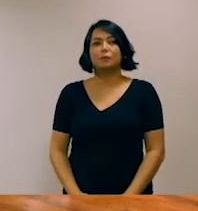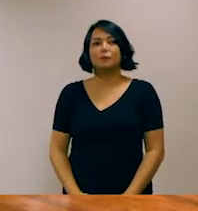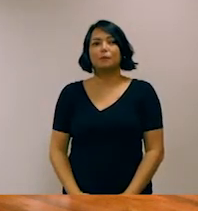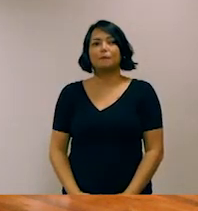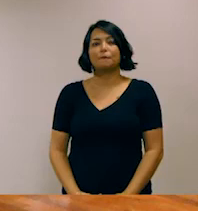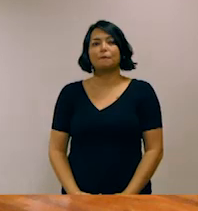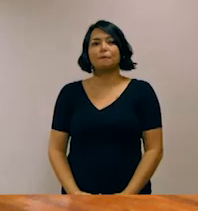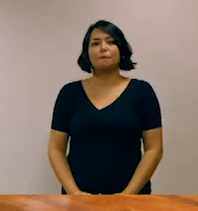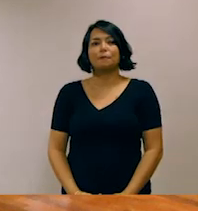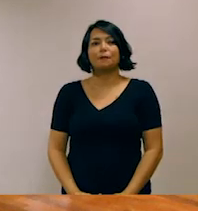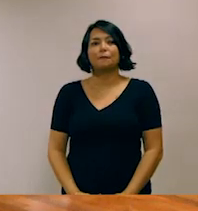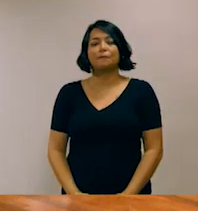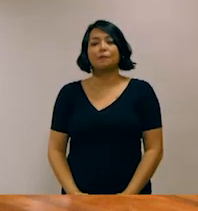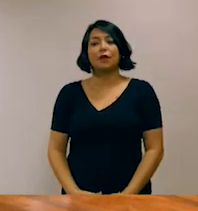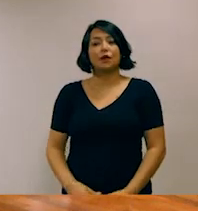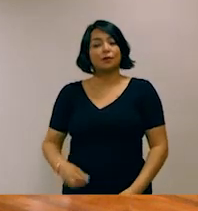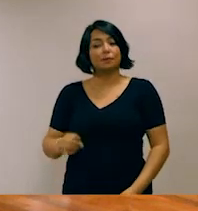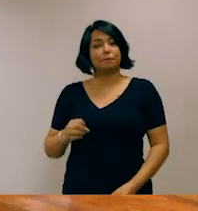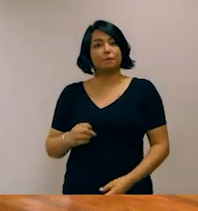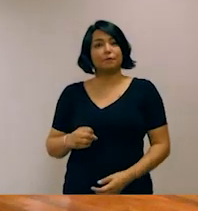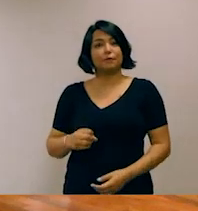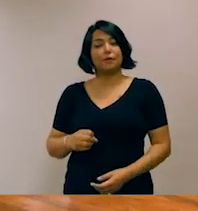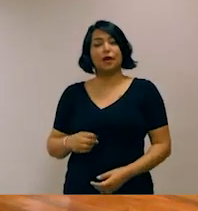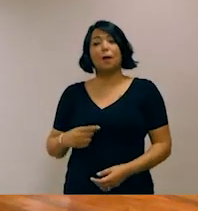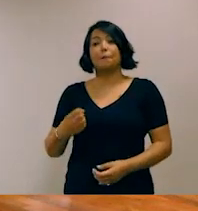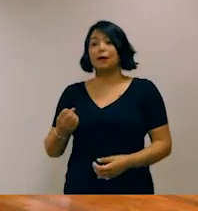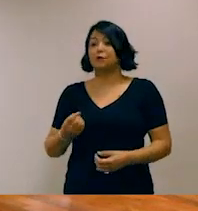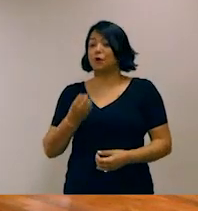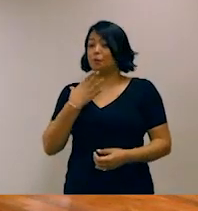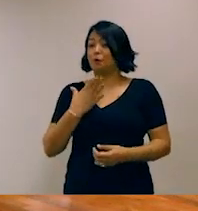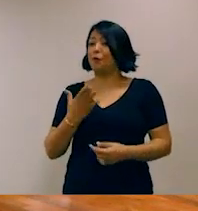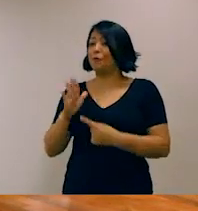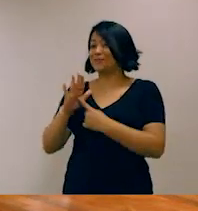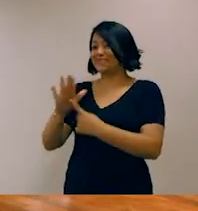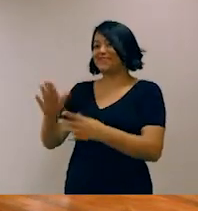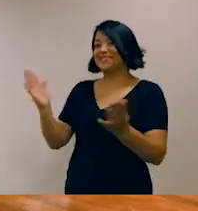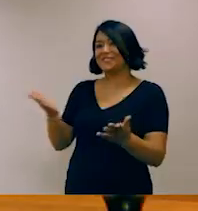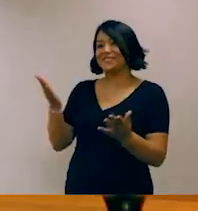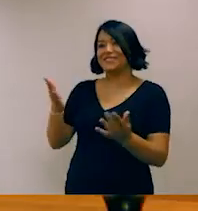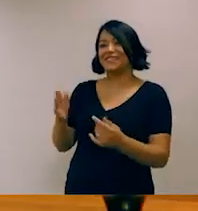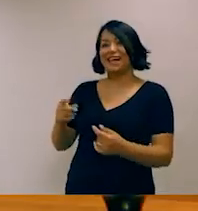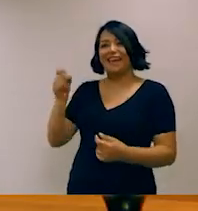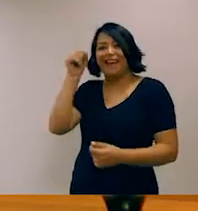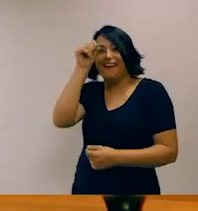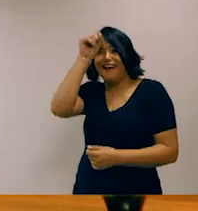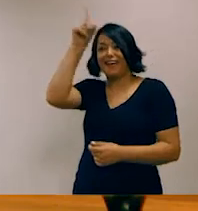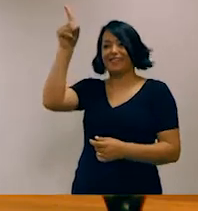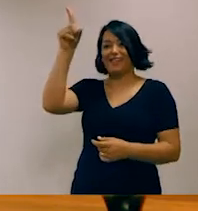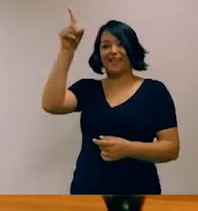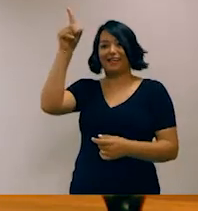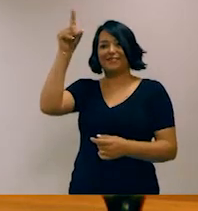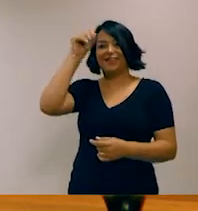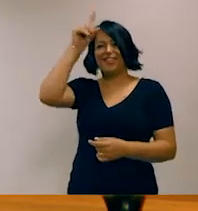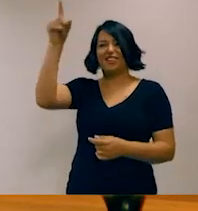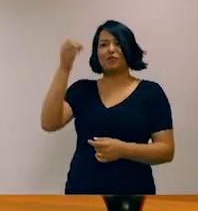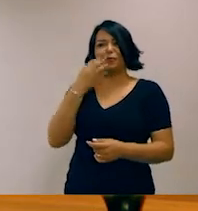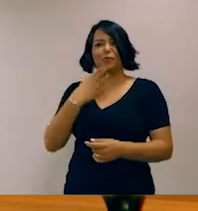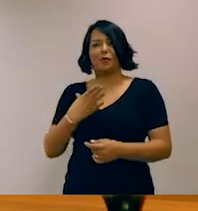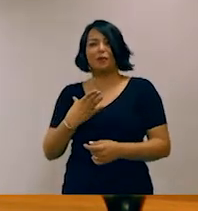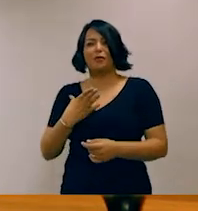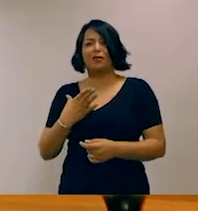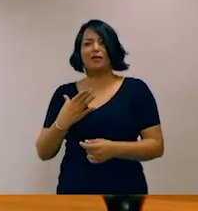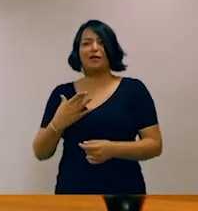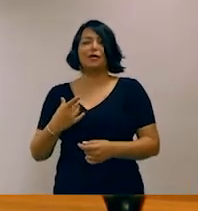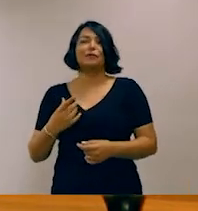to other agencies. We tried to bring the idea above all.